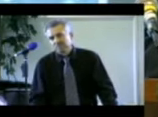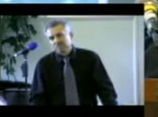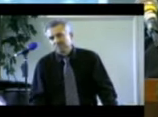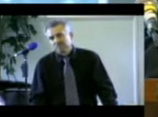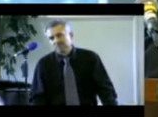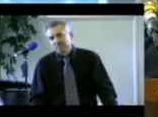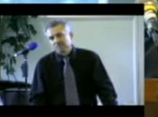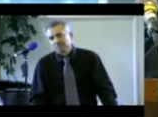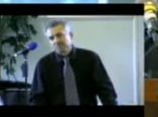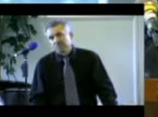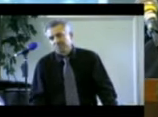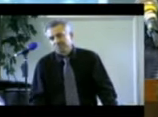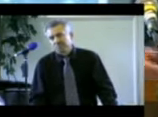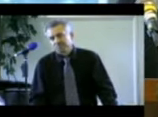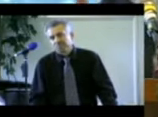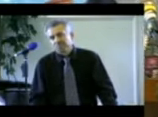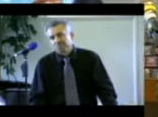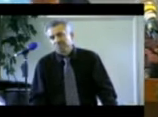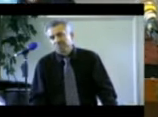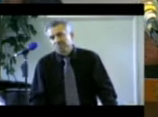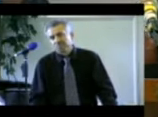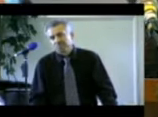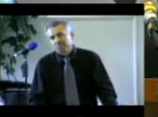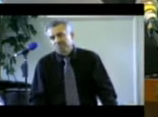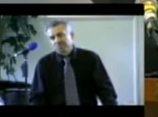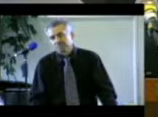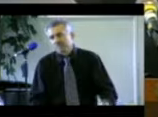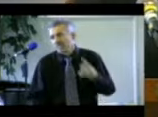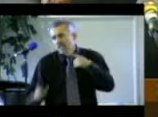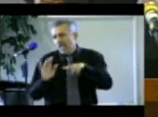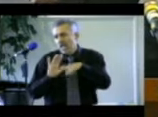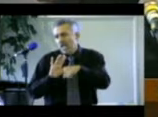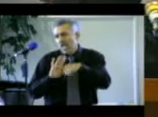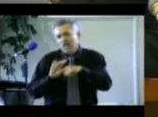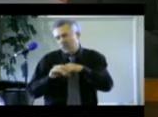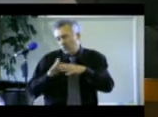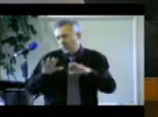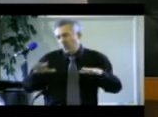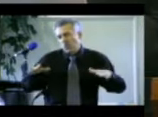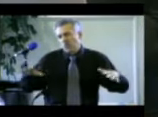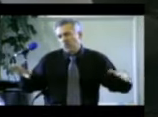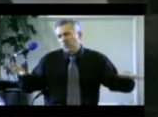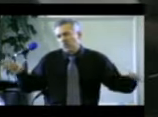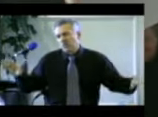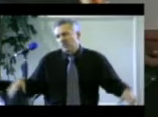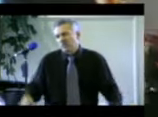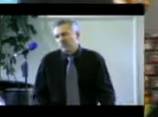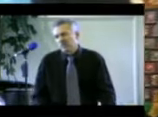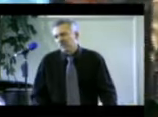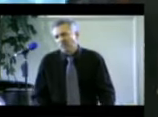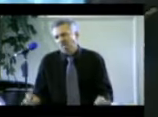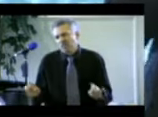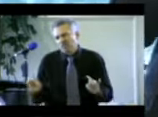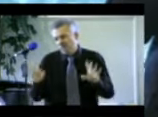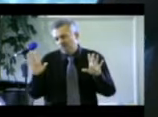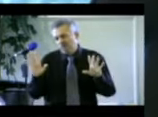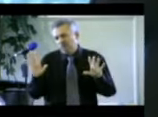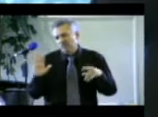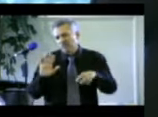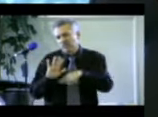And so have I. The noise, it's just noise if we don't have